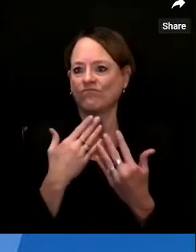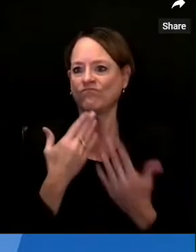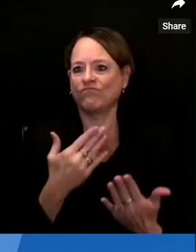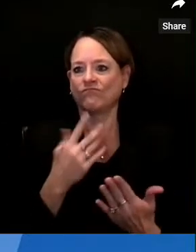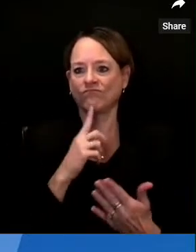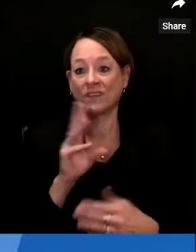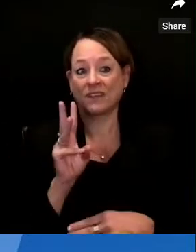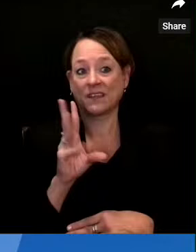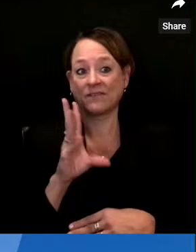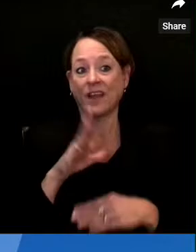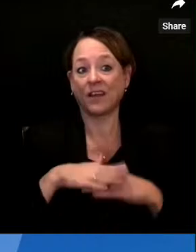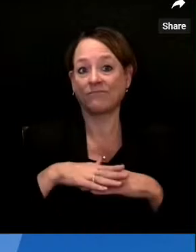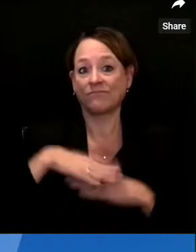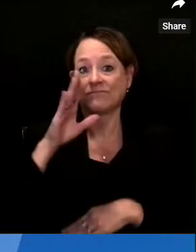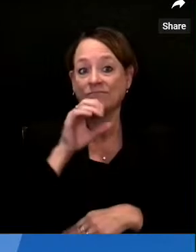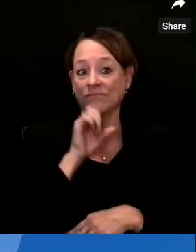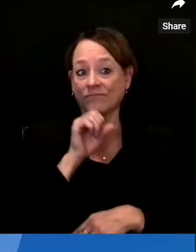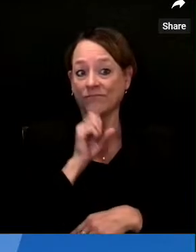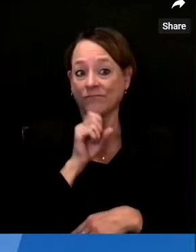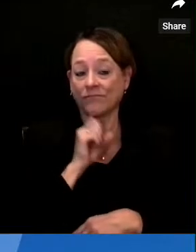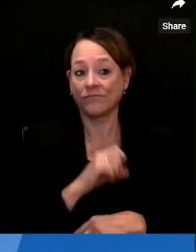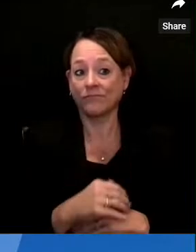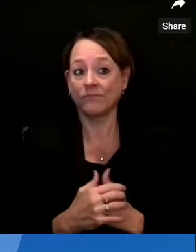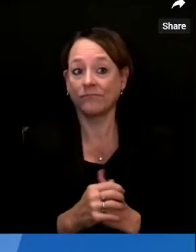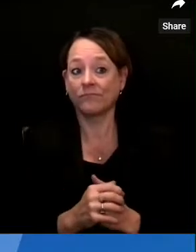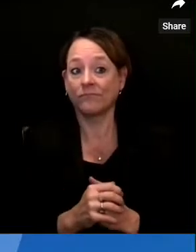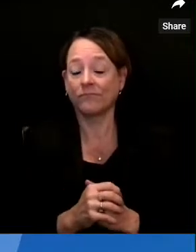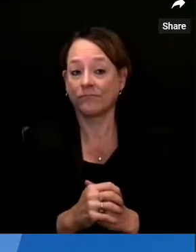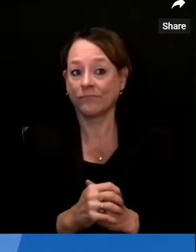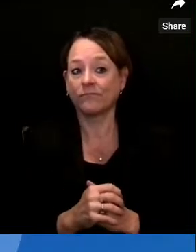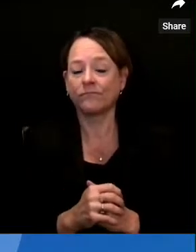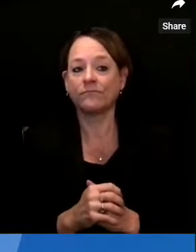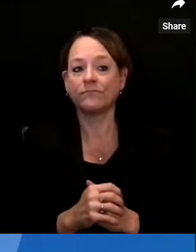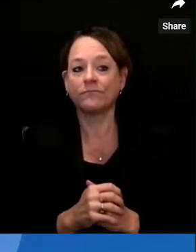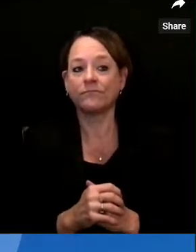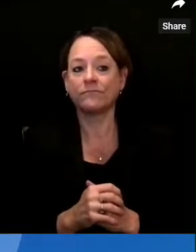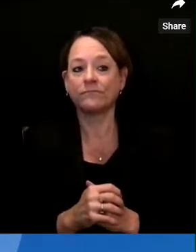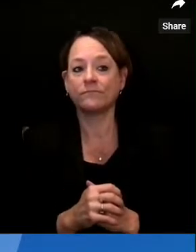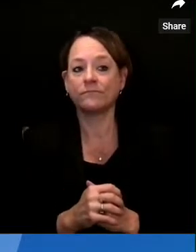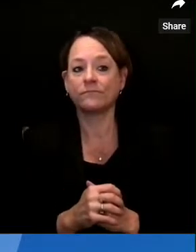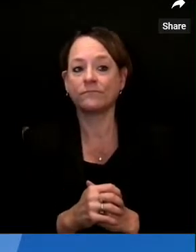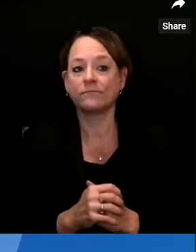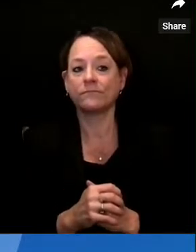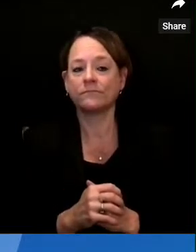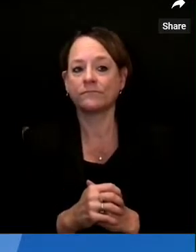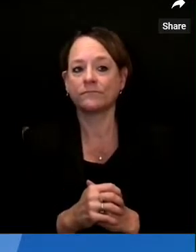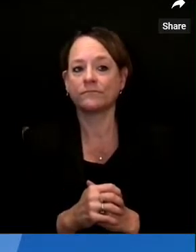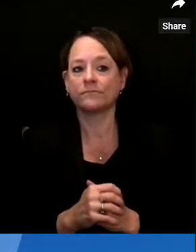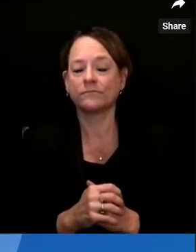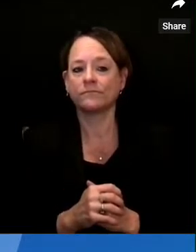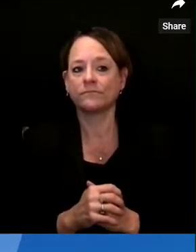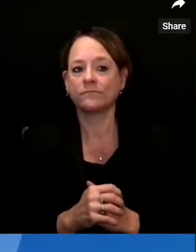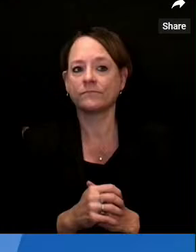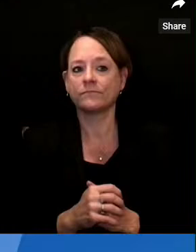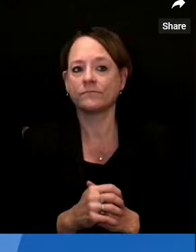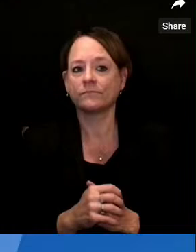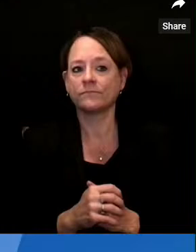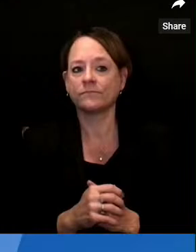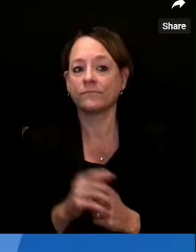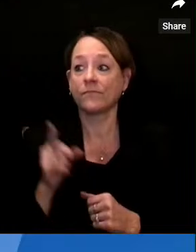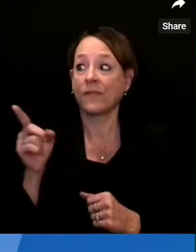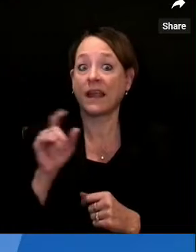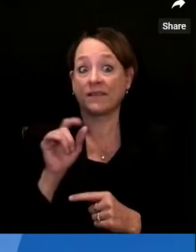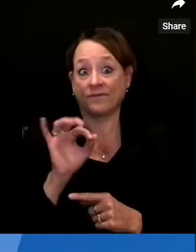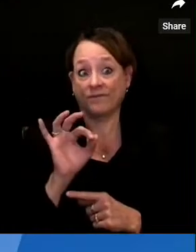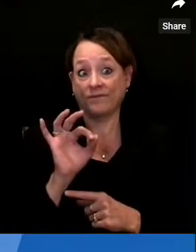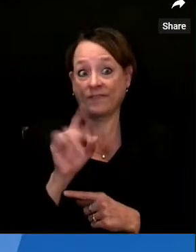having? And when that final FDA authorization comes, what is the state's plan for boosters? You know, in other words, are you going to have mass